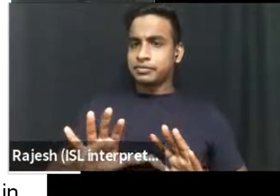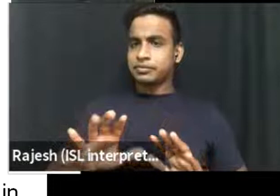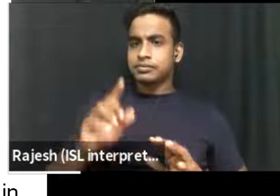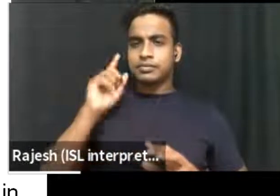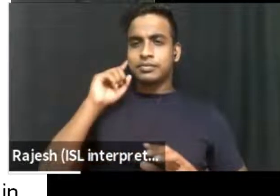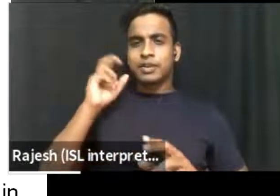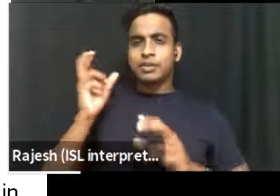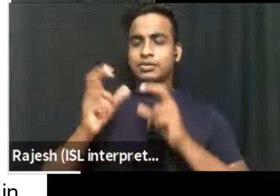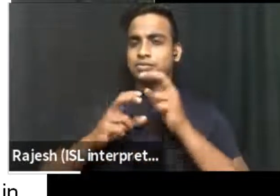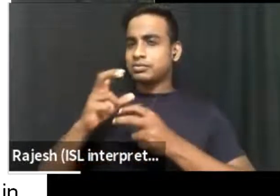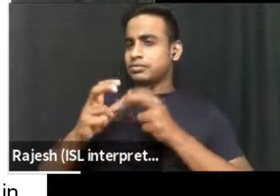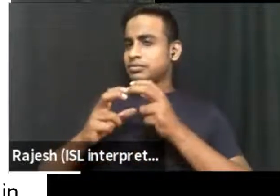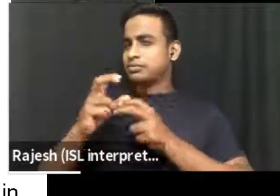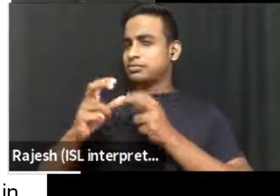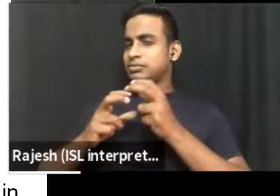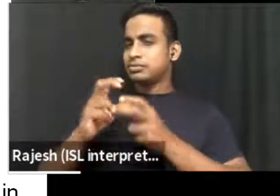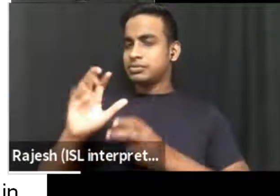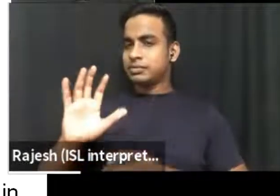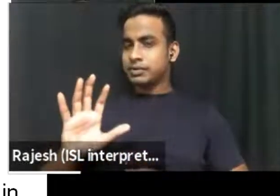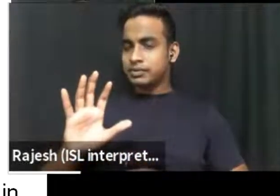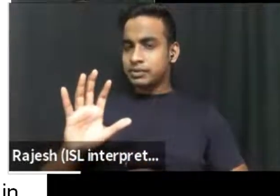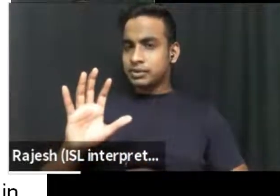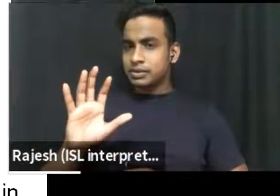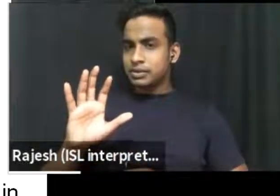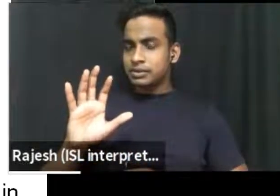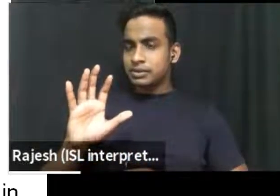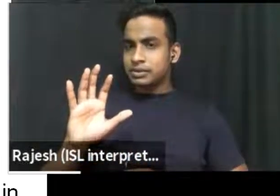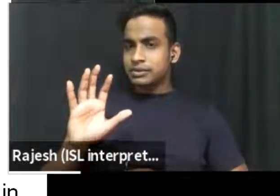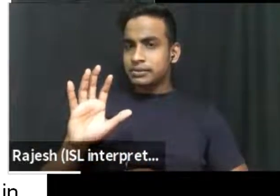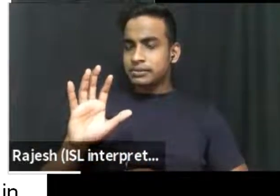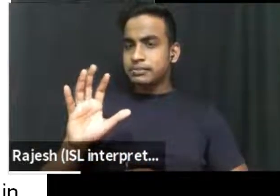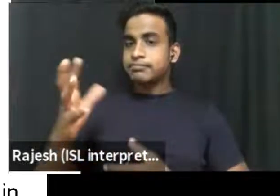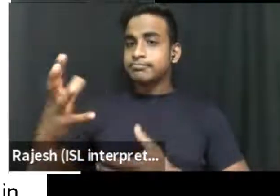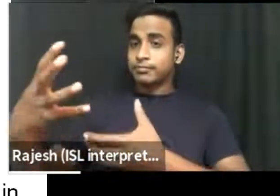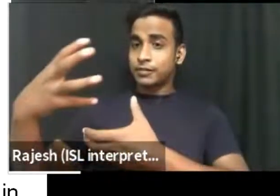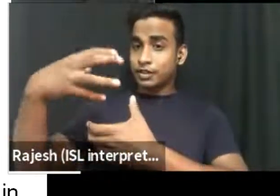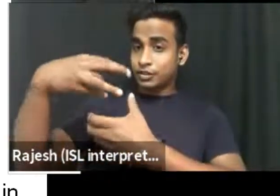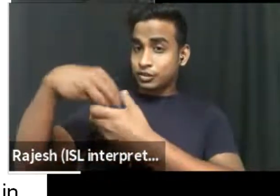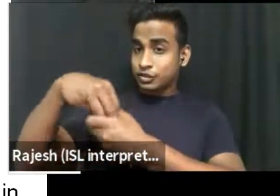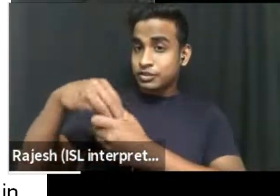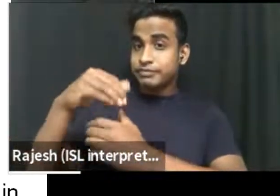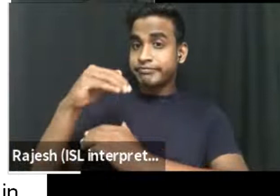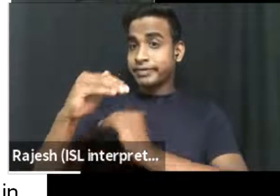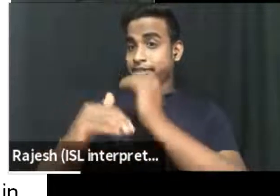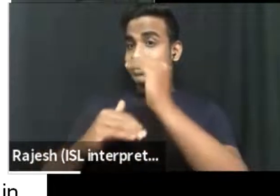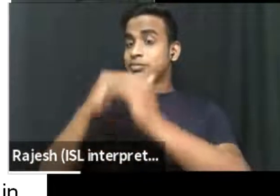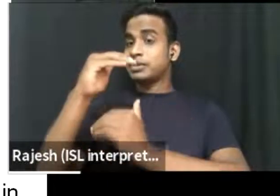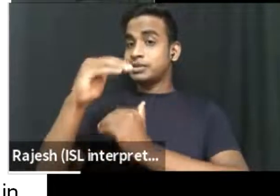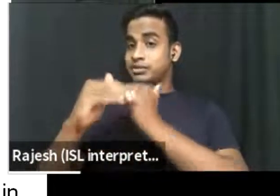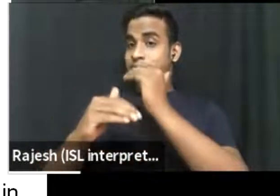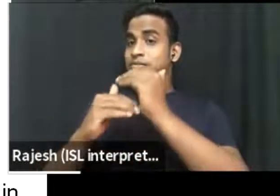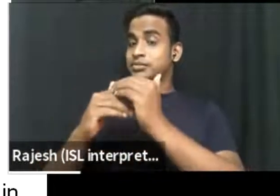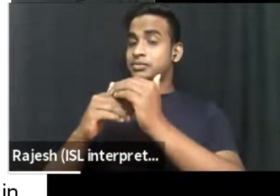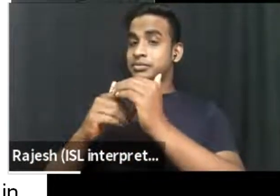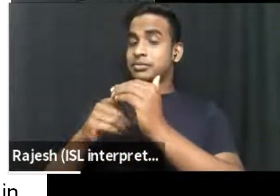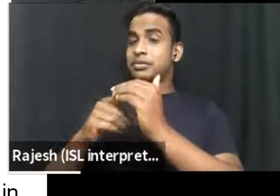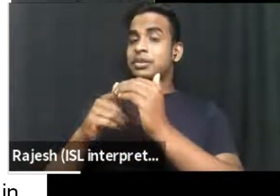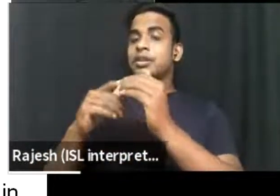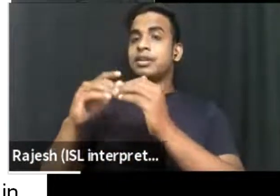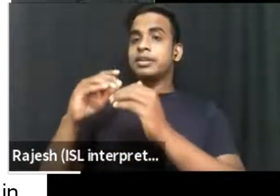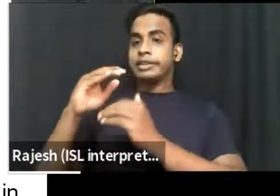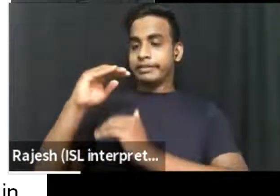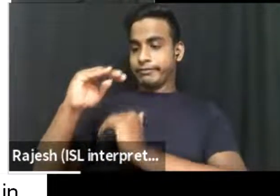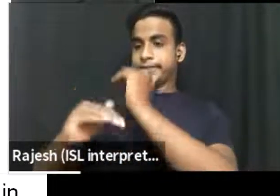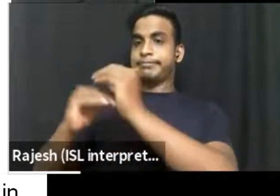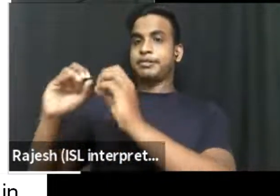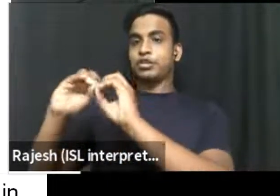community-based rehabilitation or inclusive development through a large number of development organizations